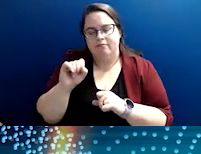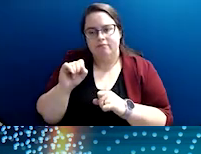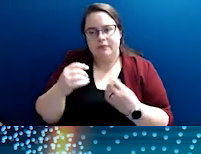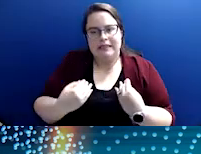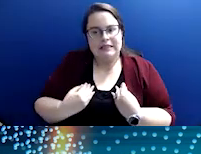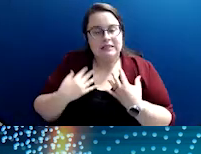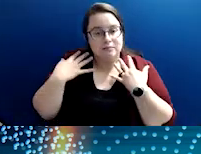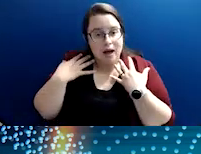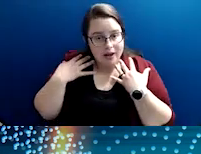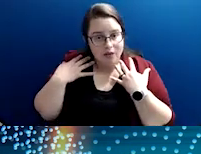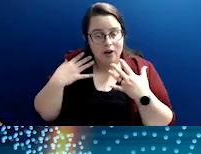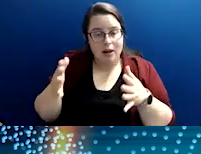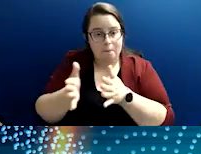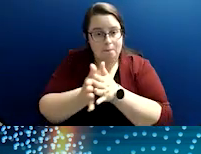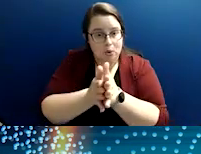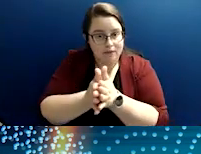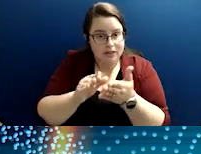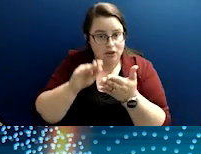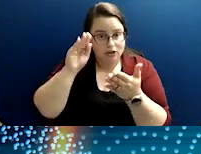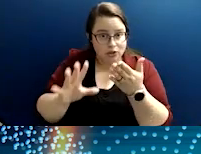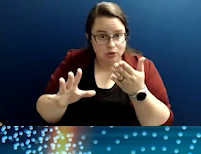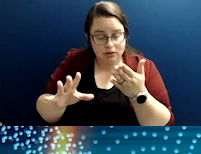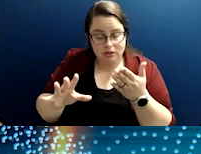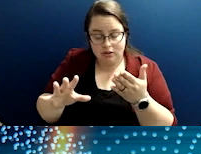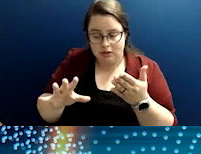inspire and motivate our students to